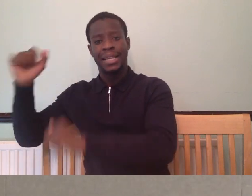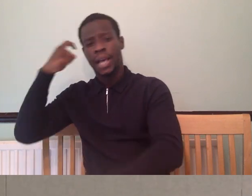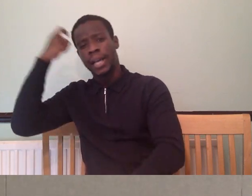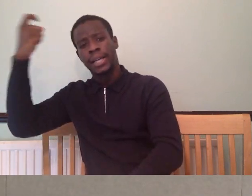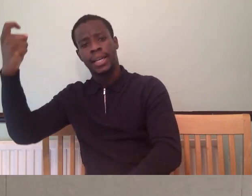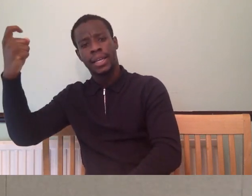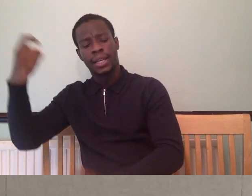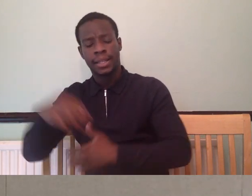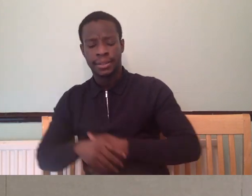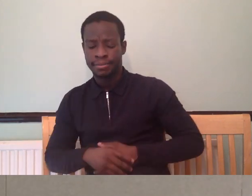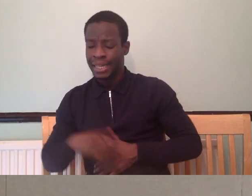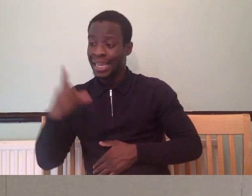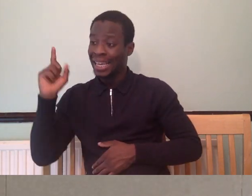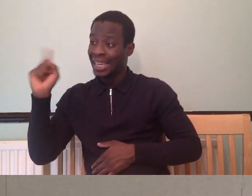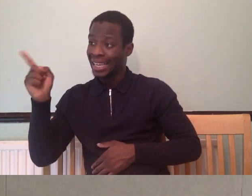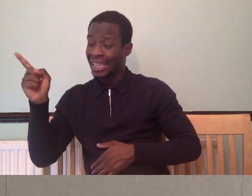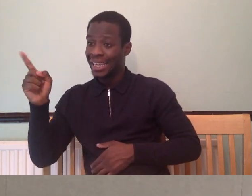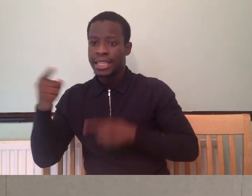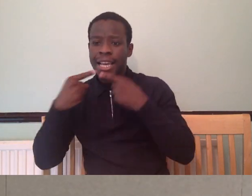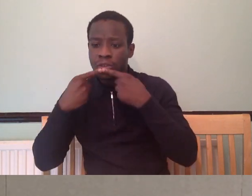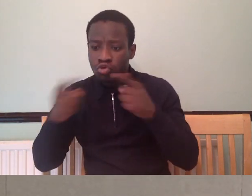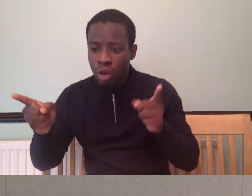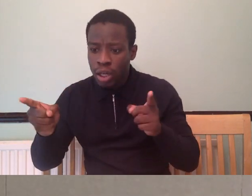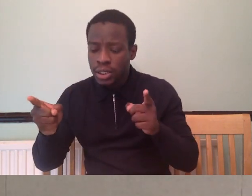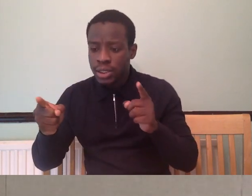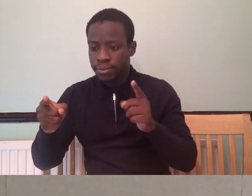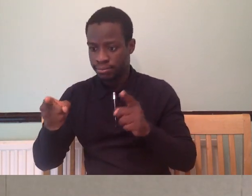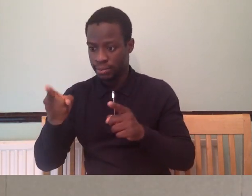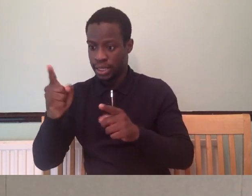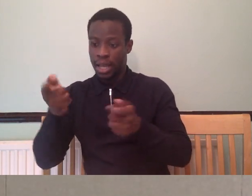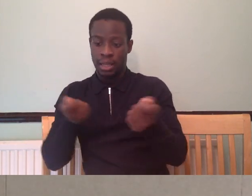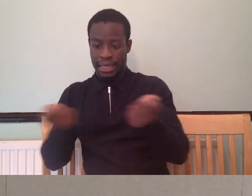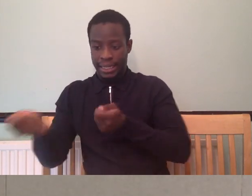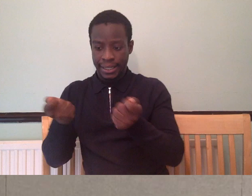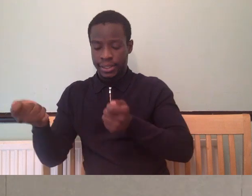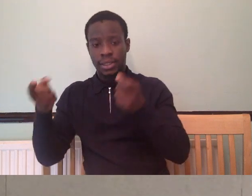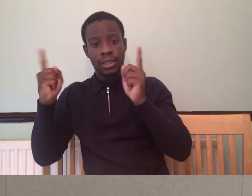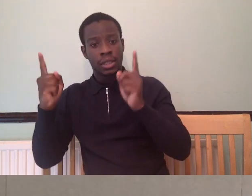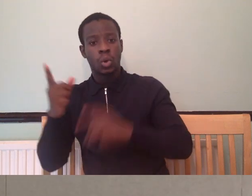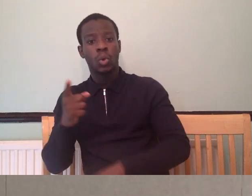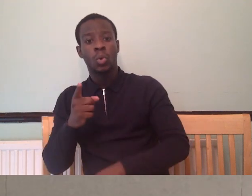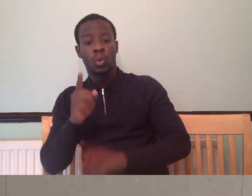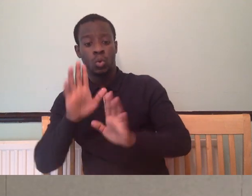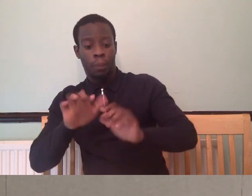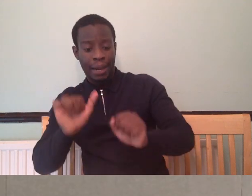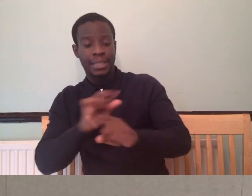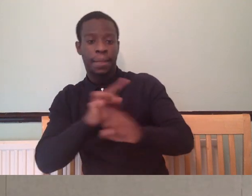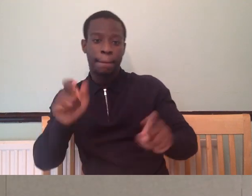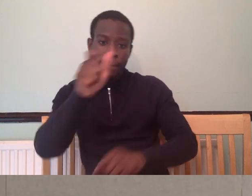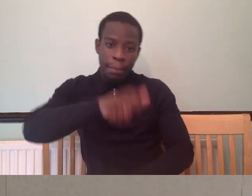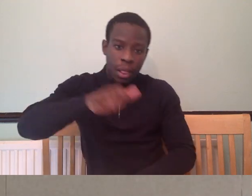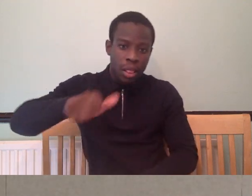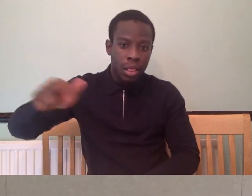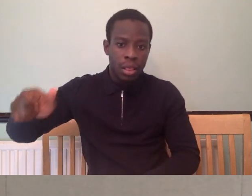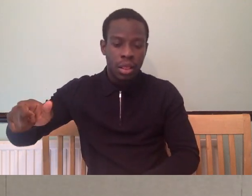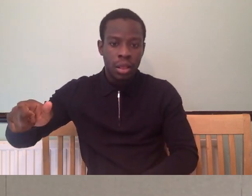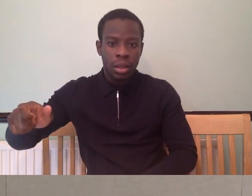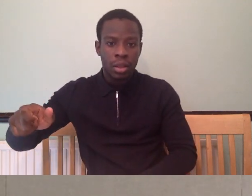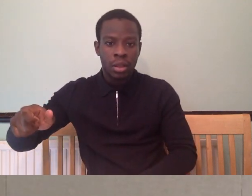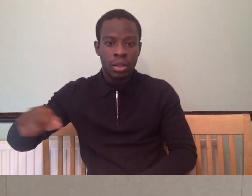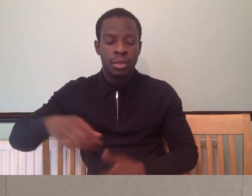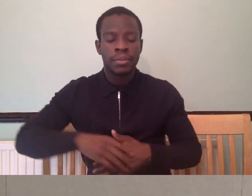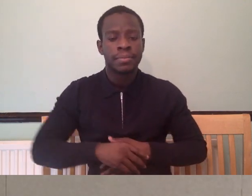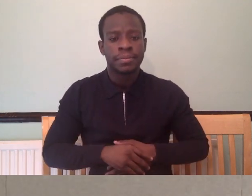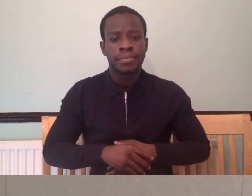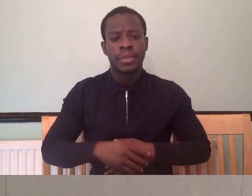He instructs the leaders to bless the people. Do you know, during my